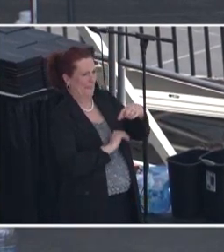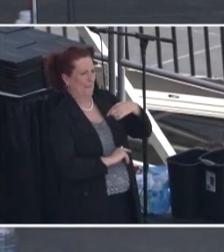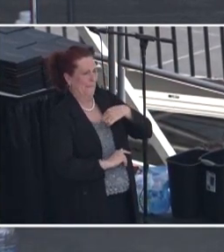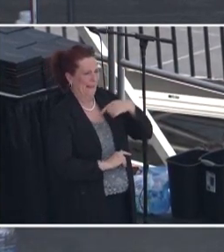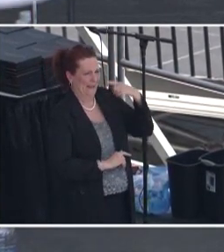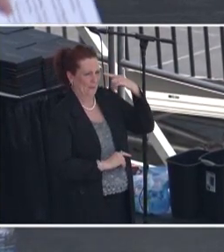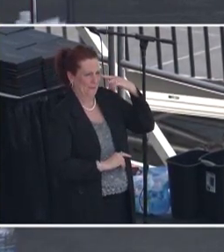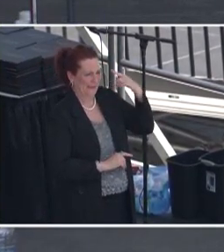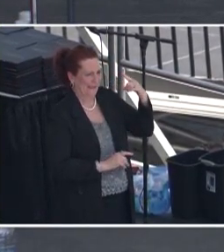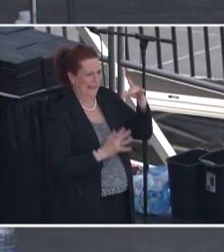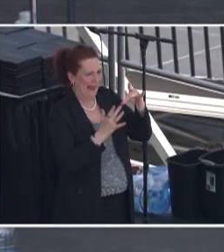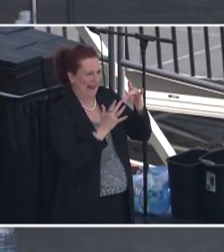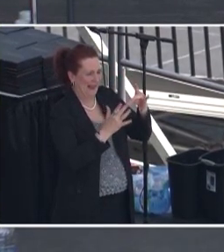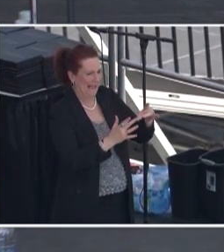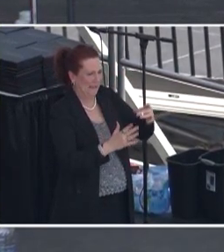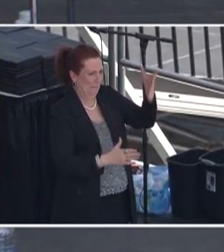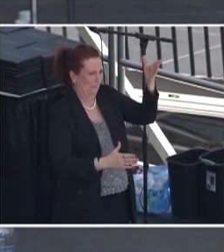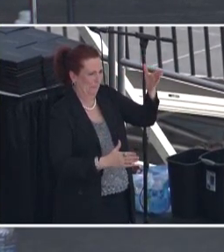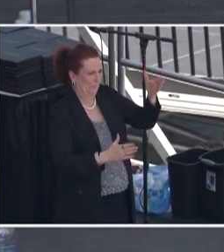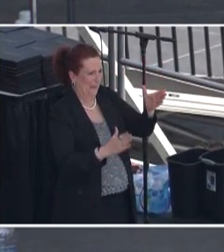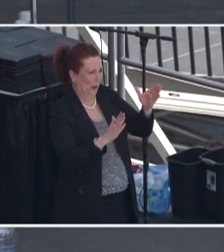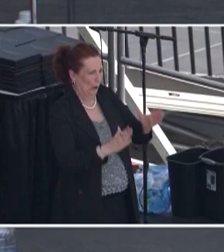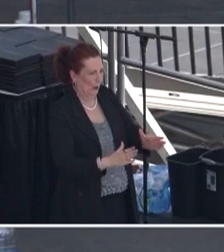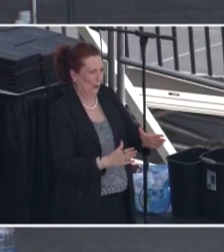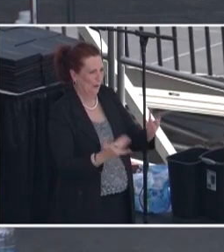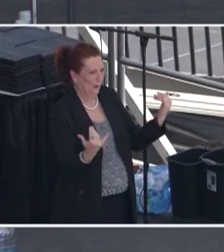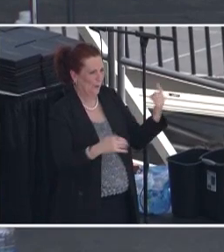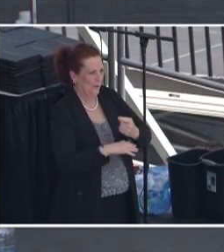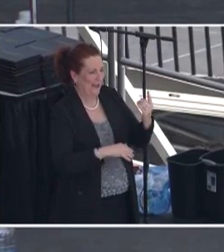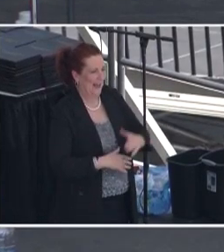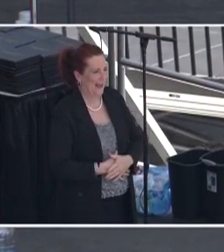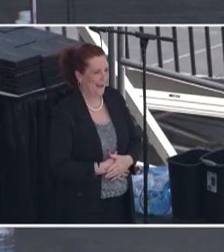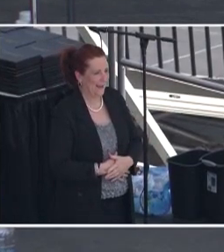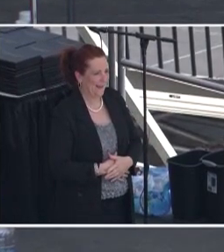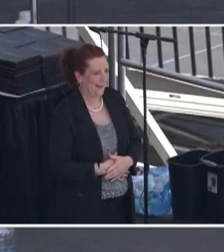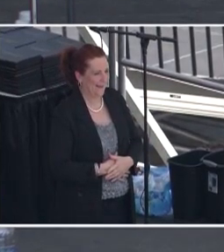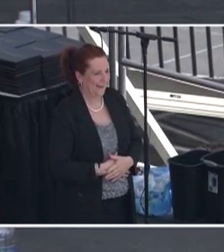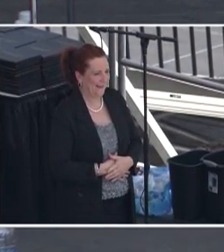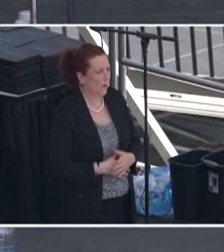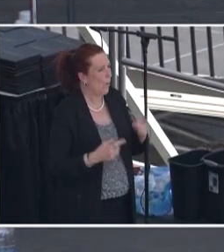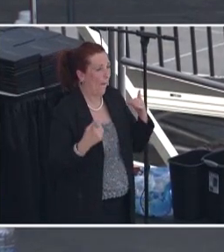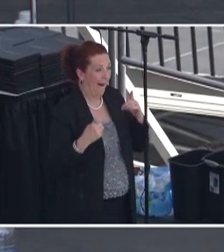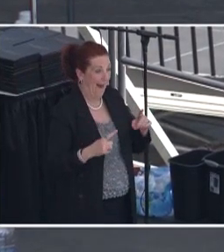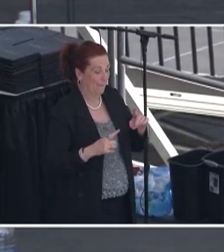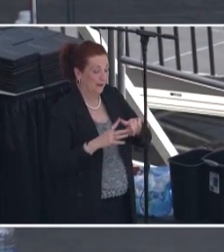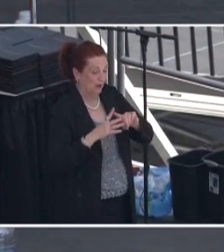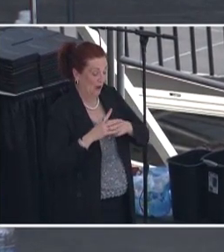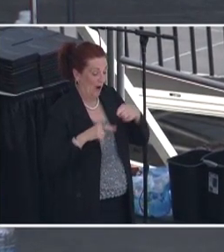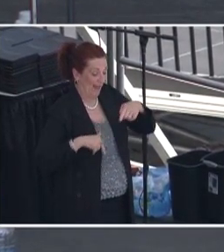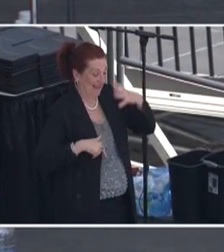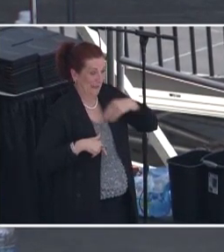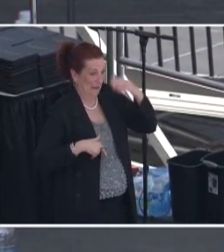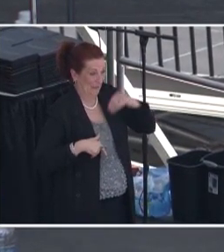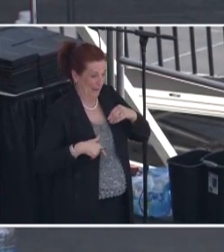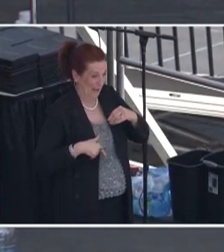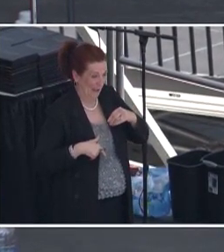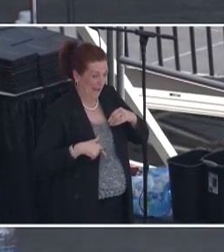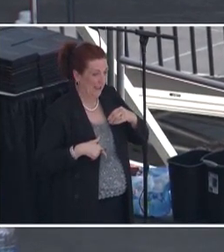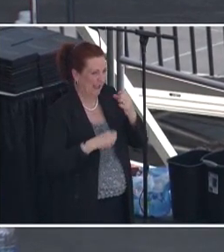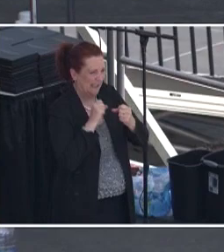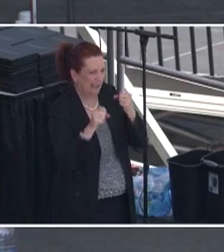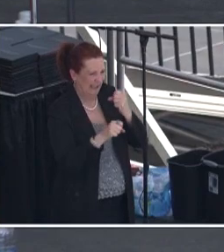2017. This chapter of my life began one Sunday in March of